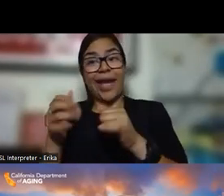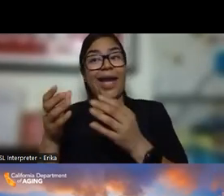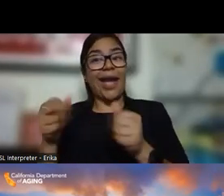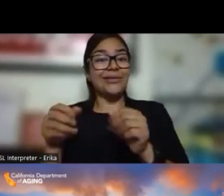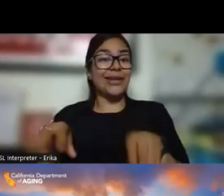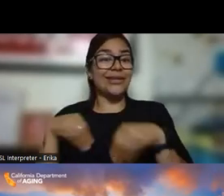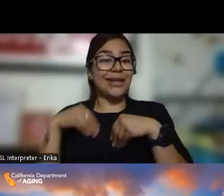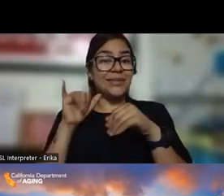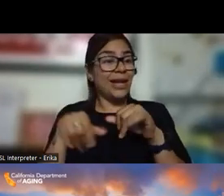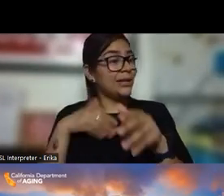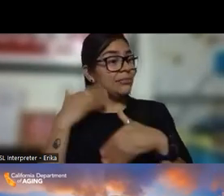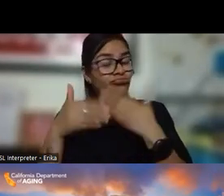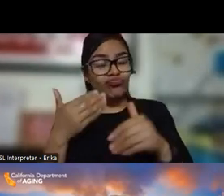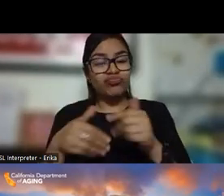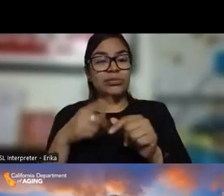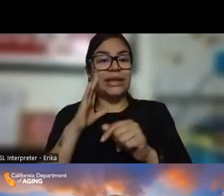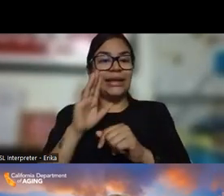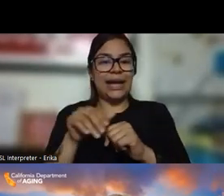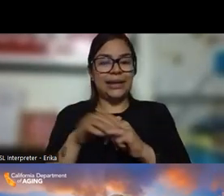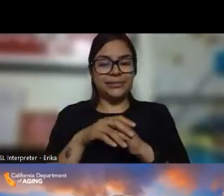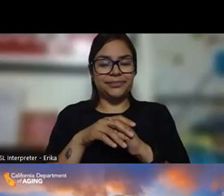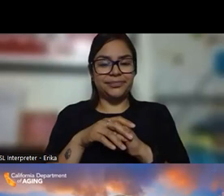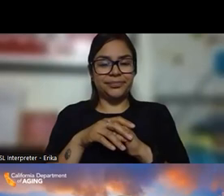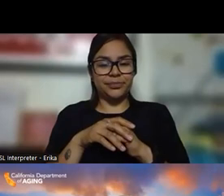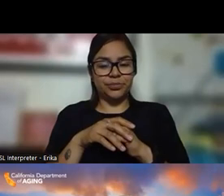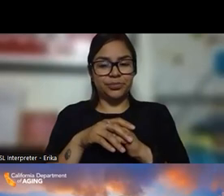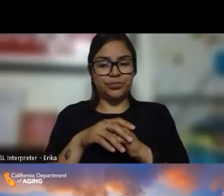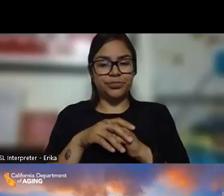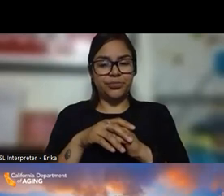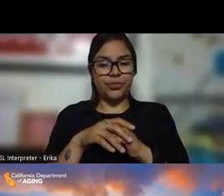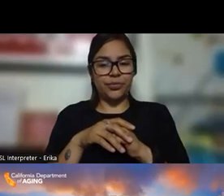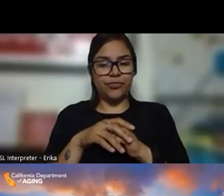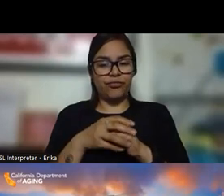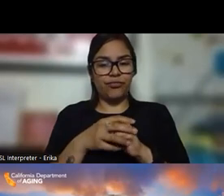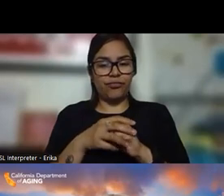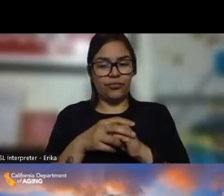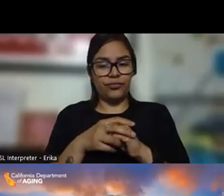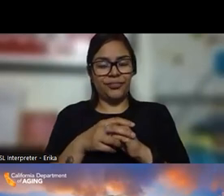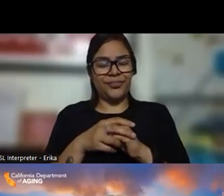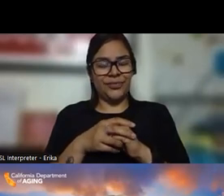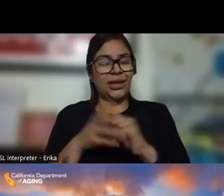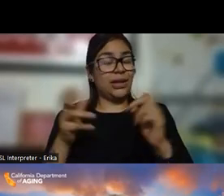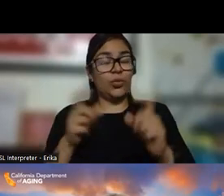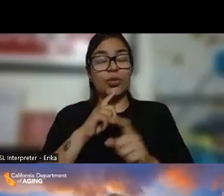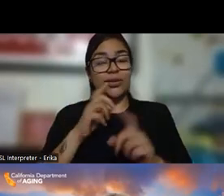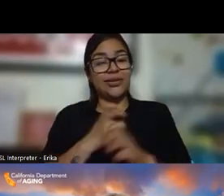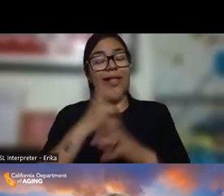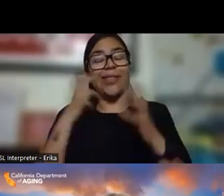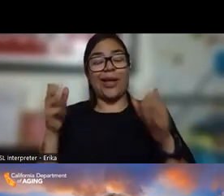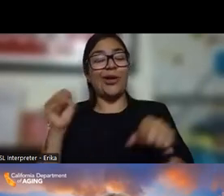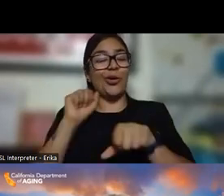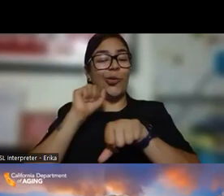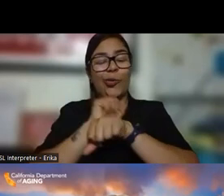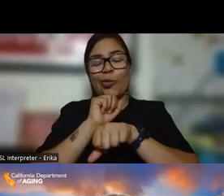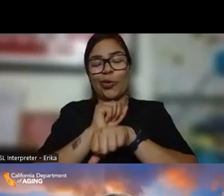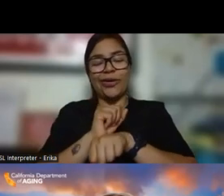on their Purposeful Aging Los Angeles plan. So yeah, there's so much work to be done in this space. This is a